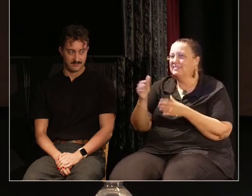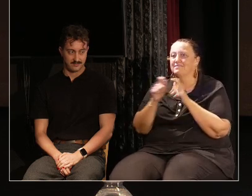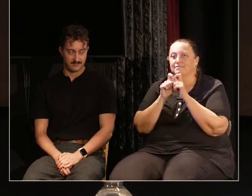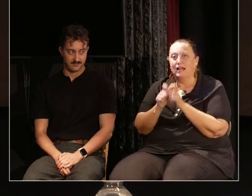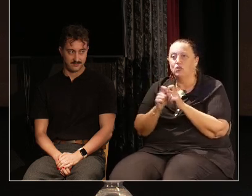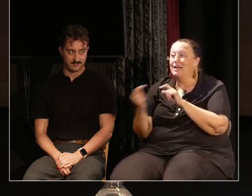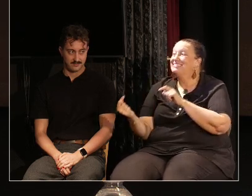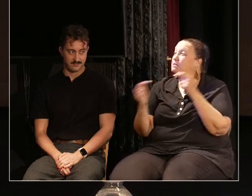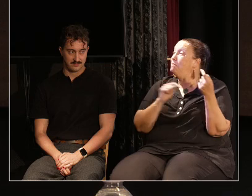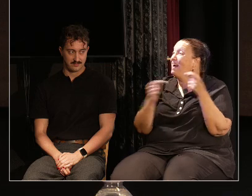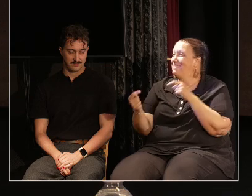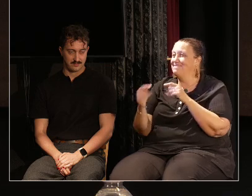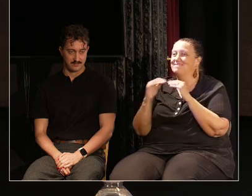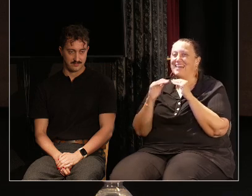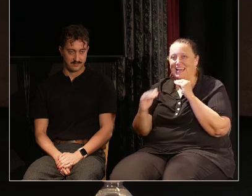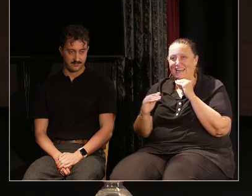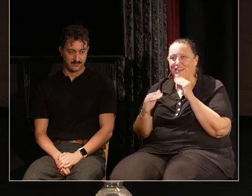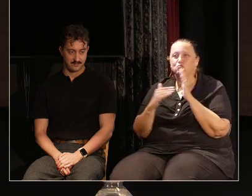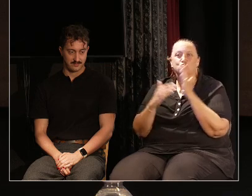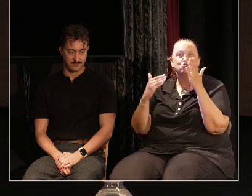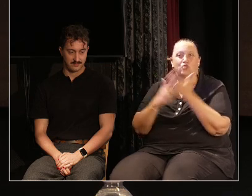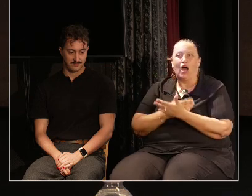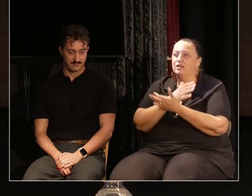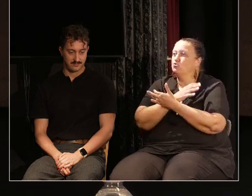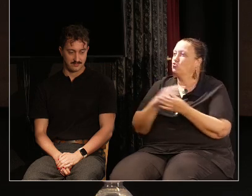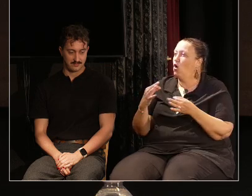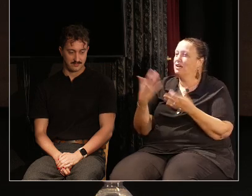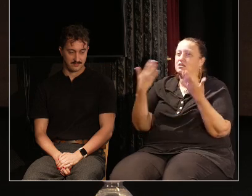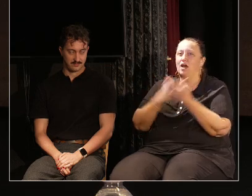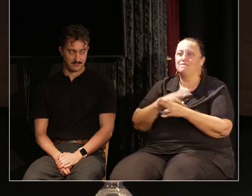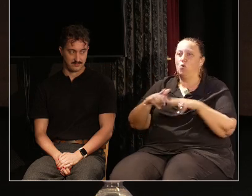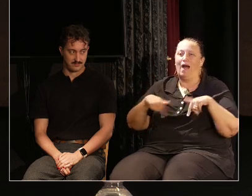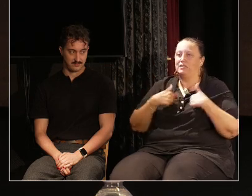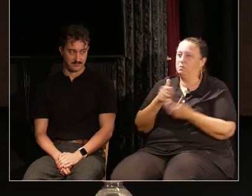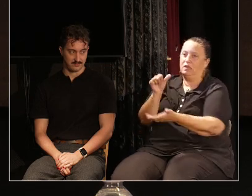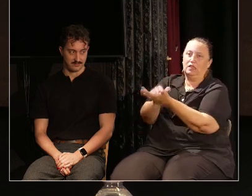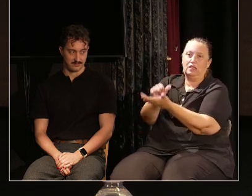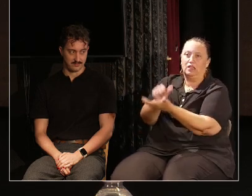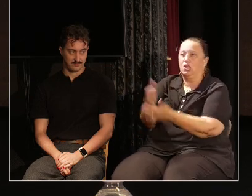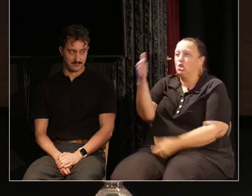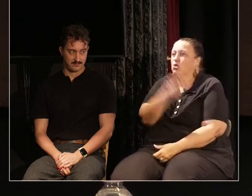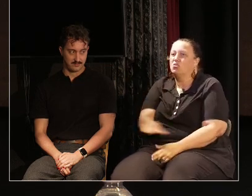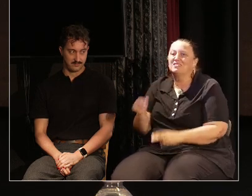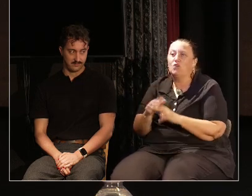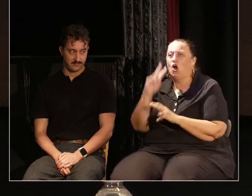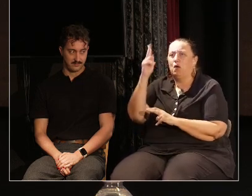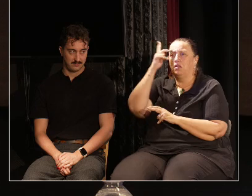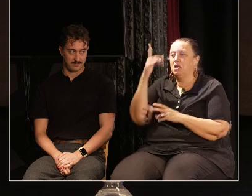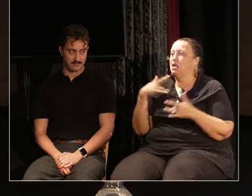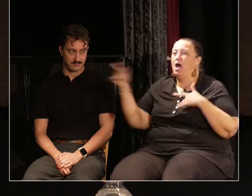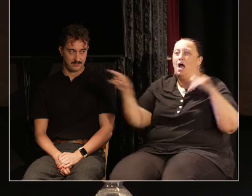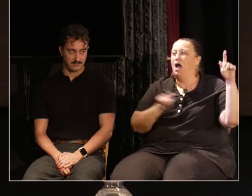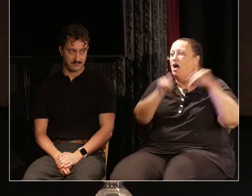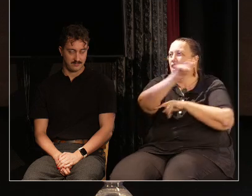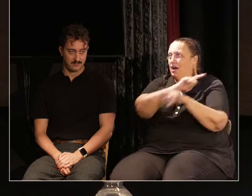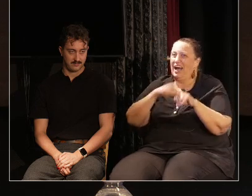other fairly. And remember that tonight is not a night for our community being used as a political football, far be it from me